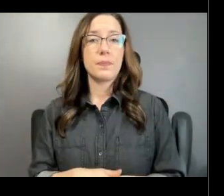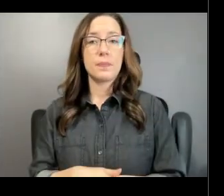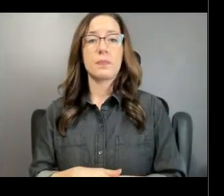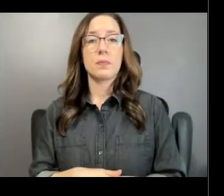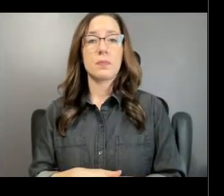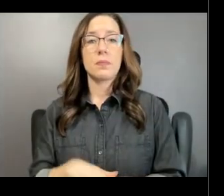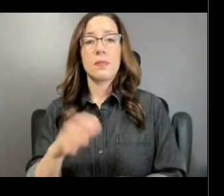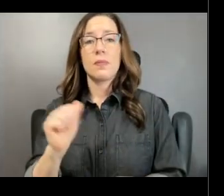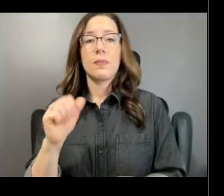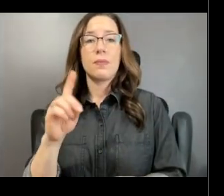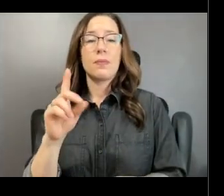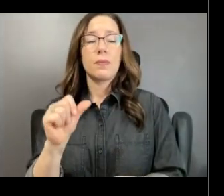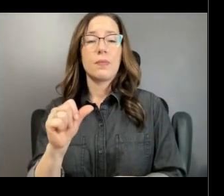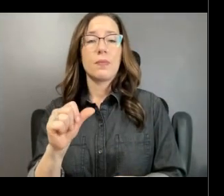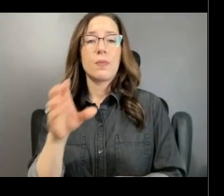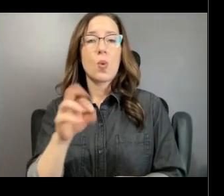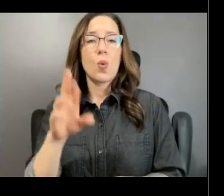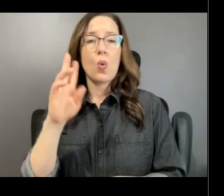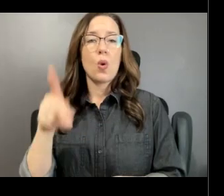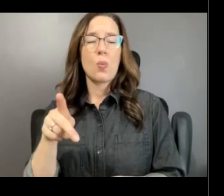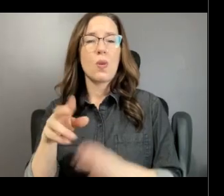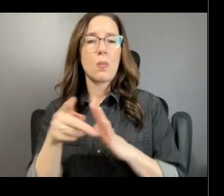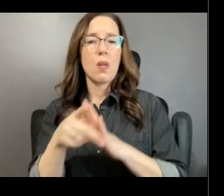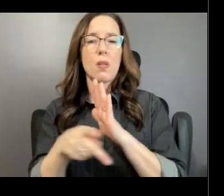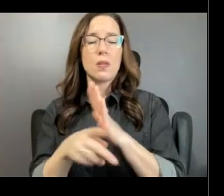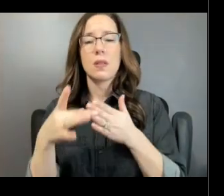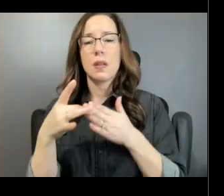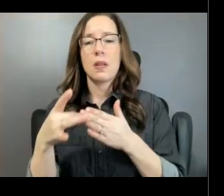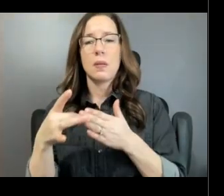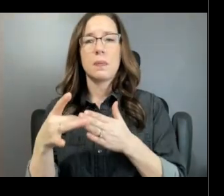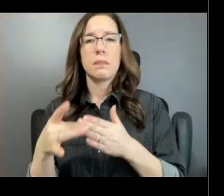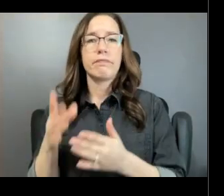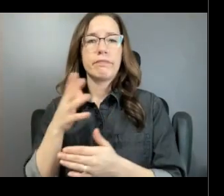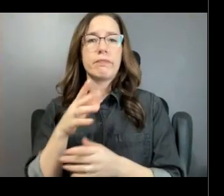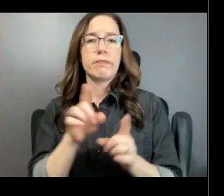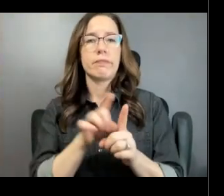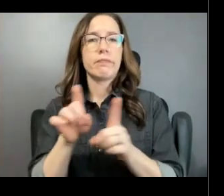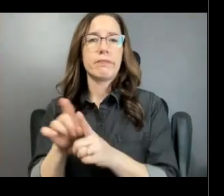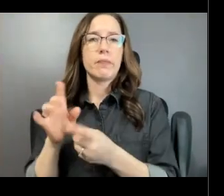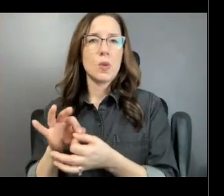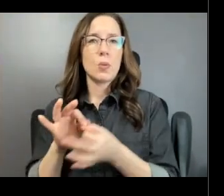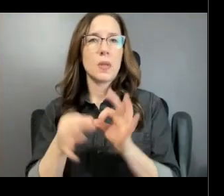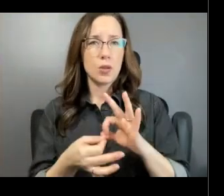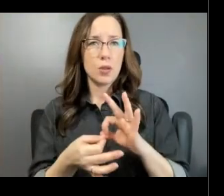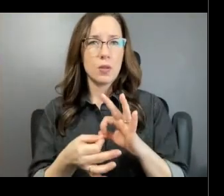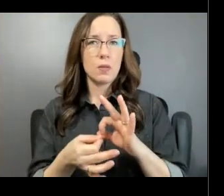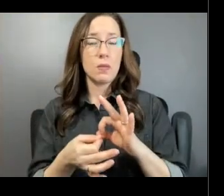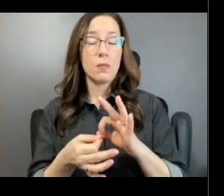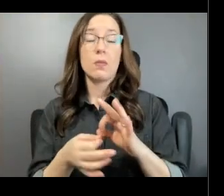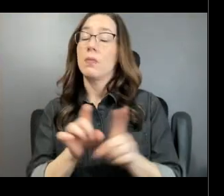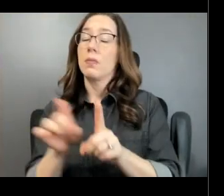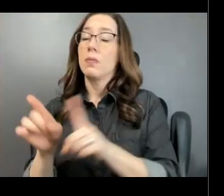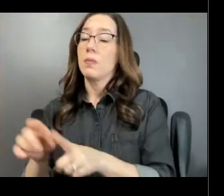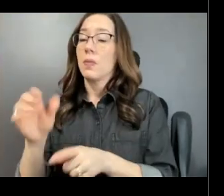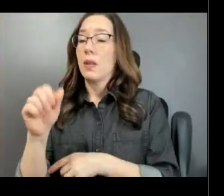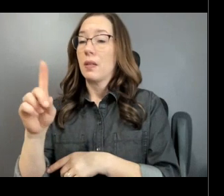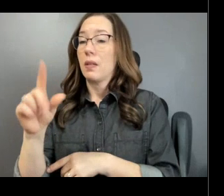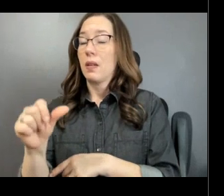ADA corporate policy guidance and interpretation, and ADA